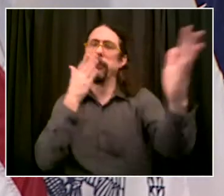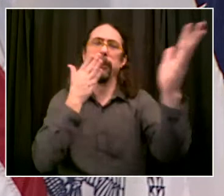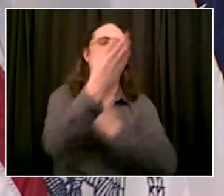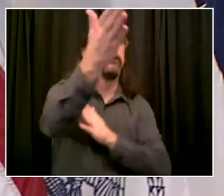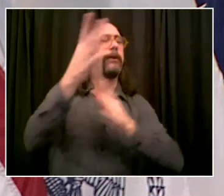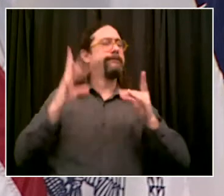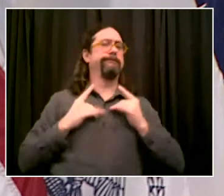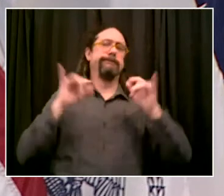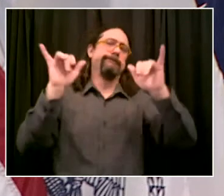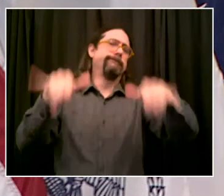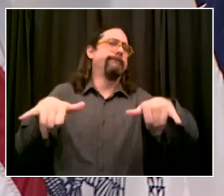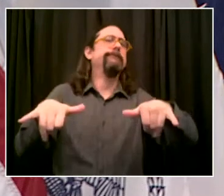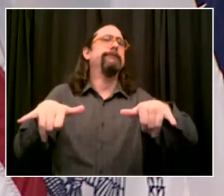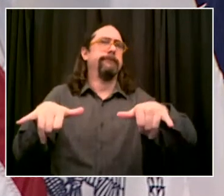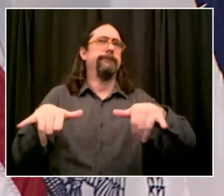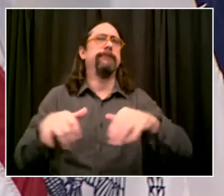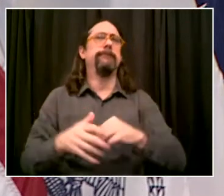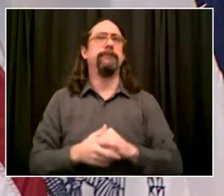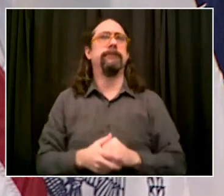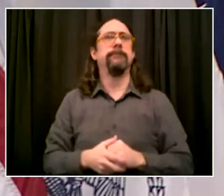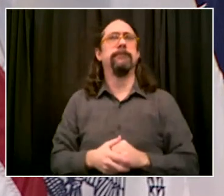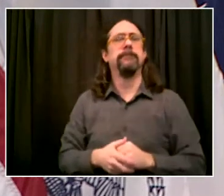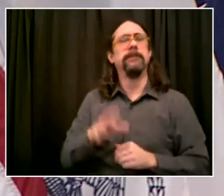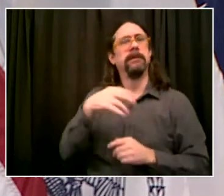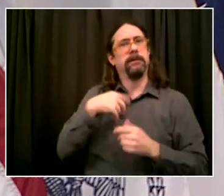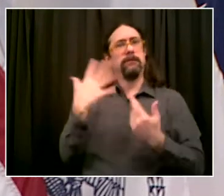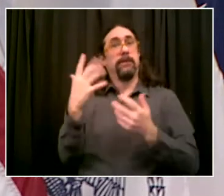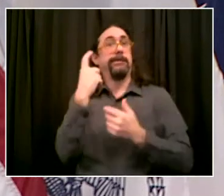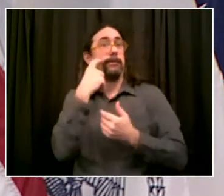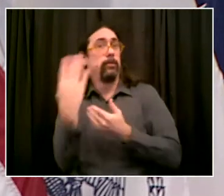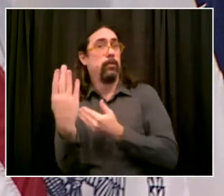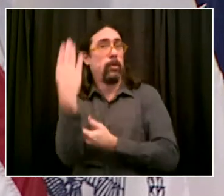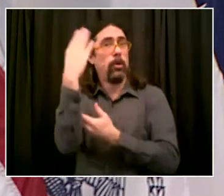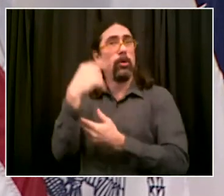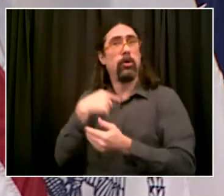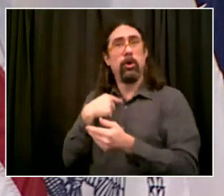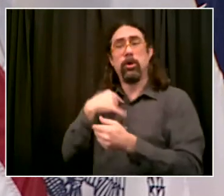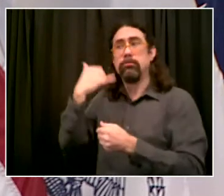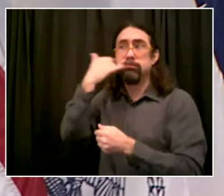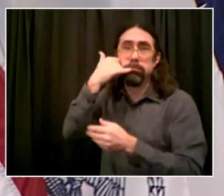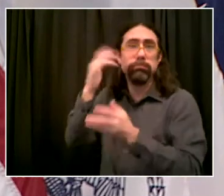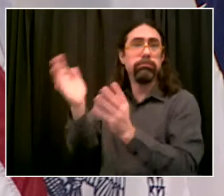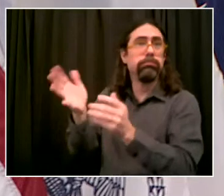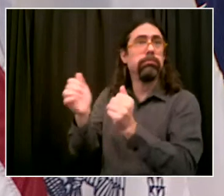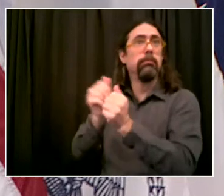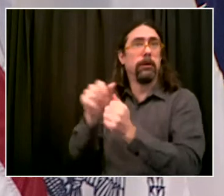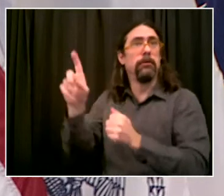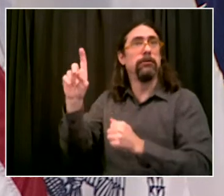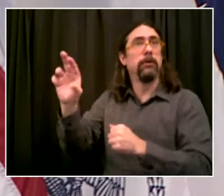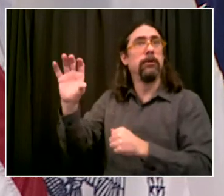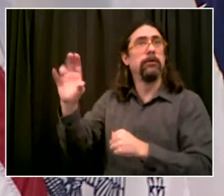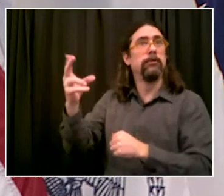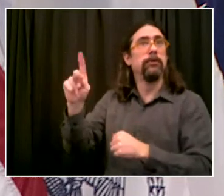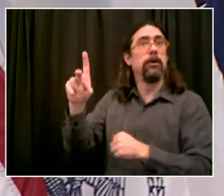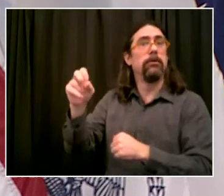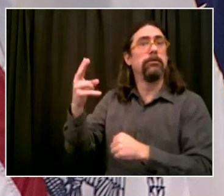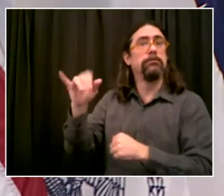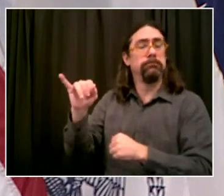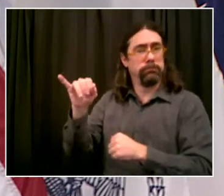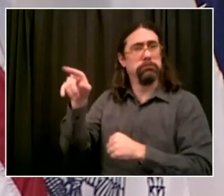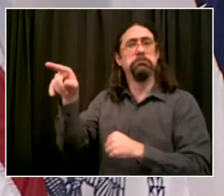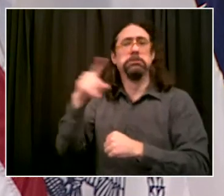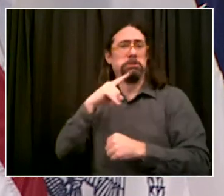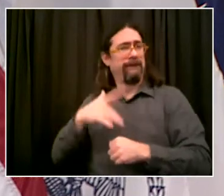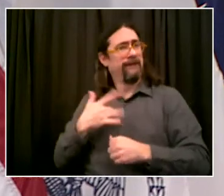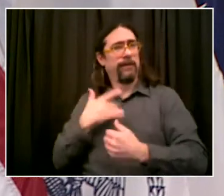is everywhere around us, but all of those smart precautions that we take, they do work. They're not perfect,